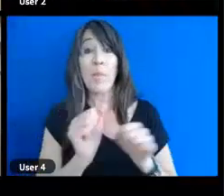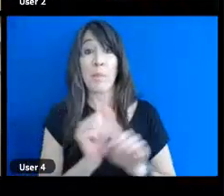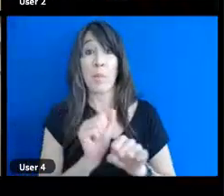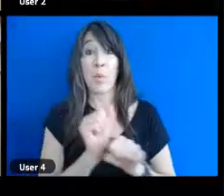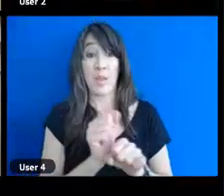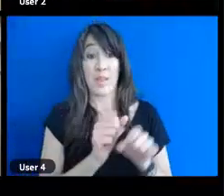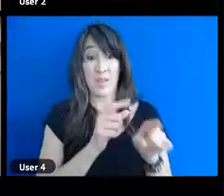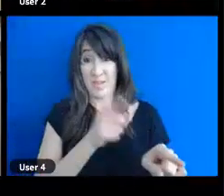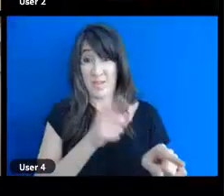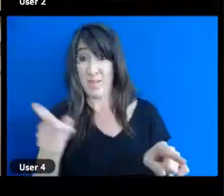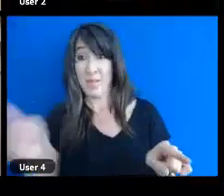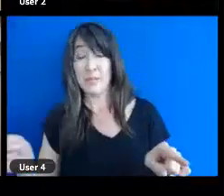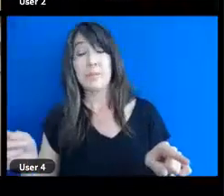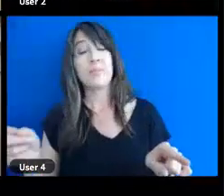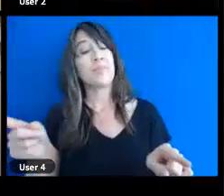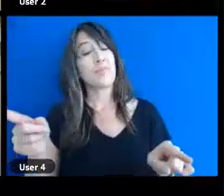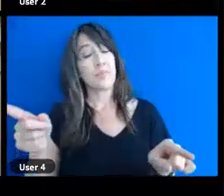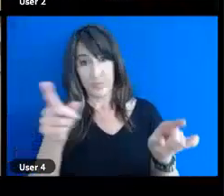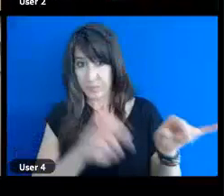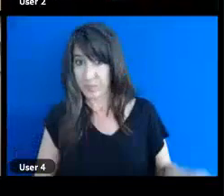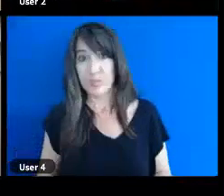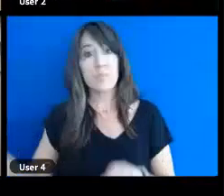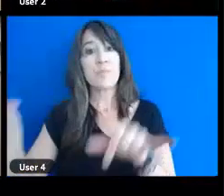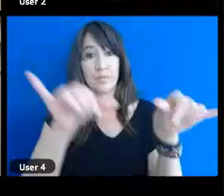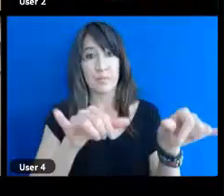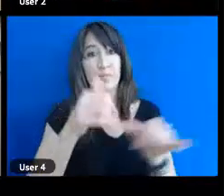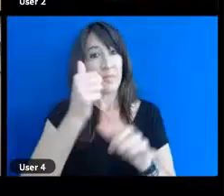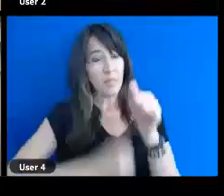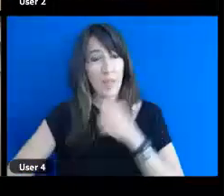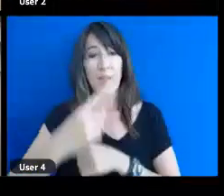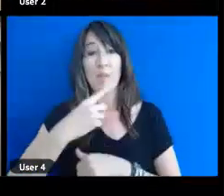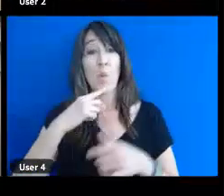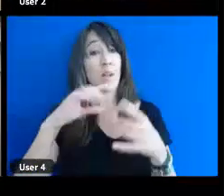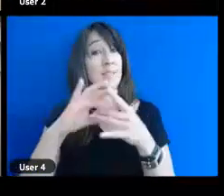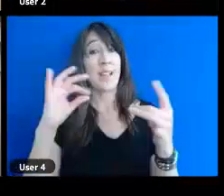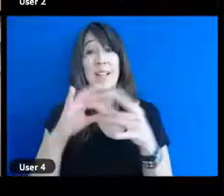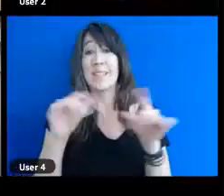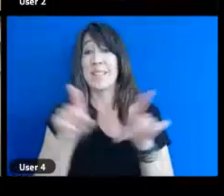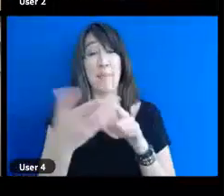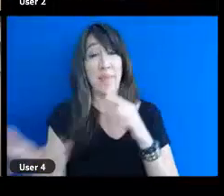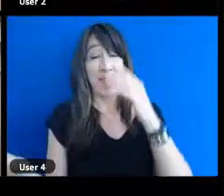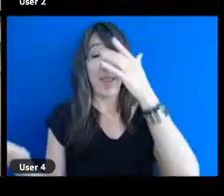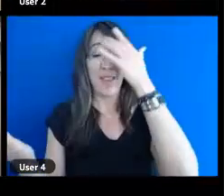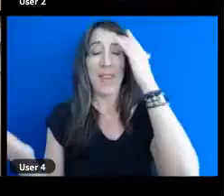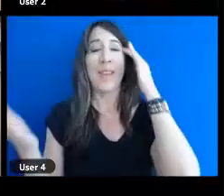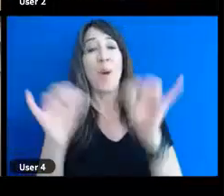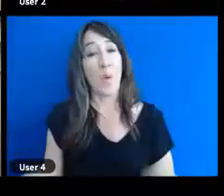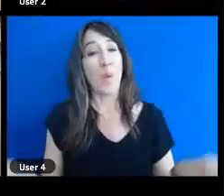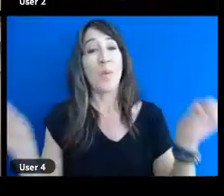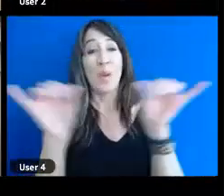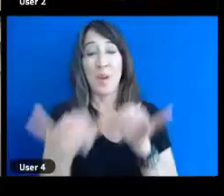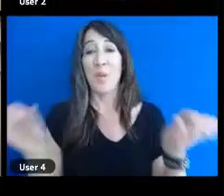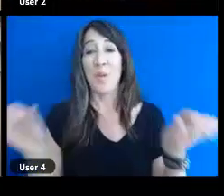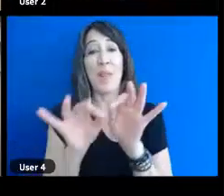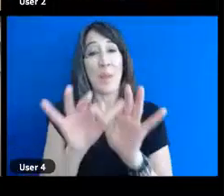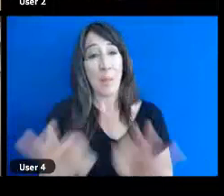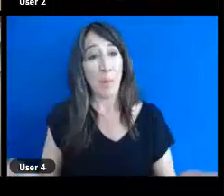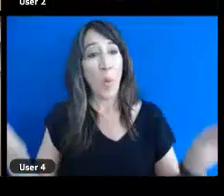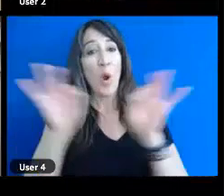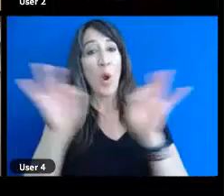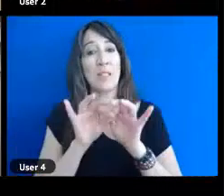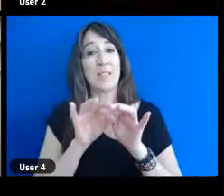number of focus groups with employees from those organizations. And they were all, everybody was singing from the same